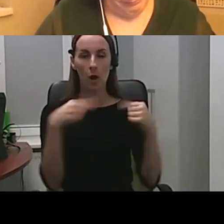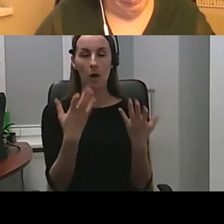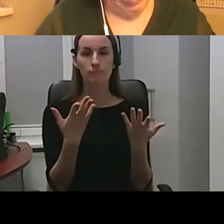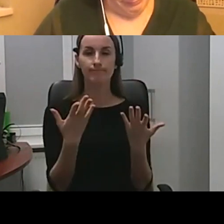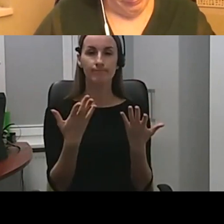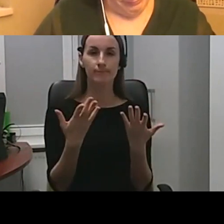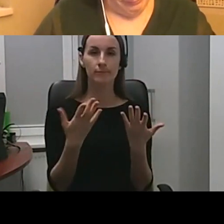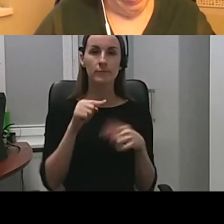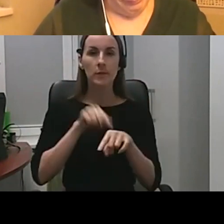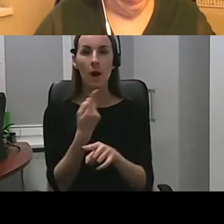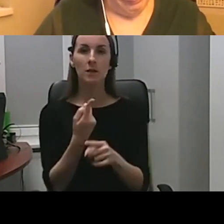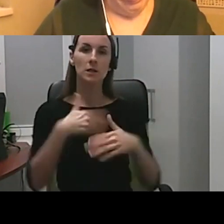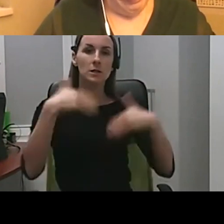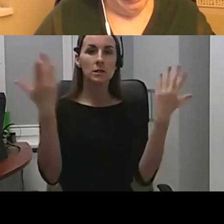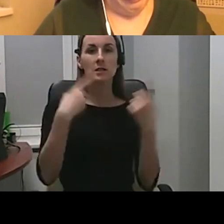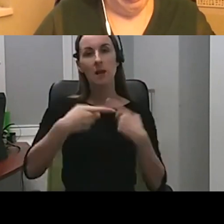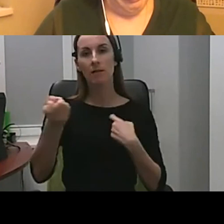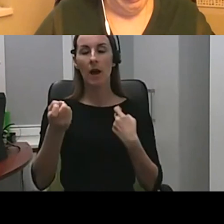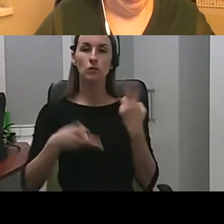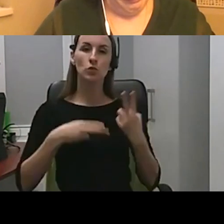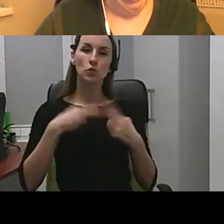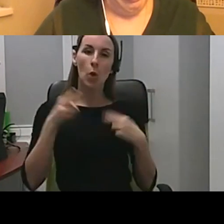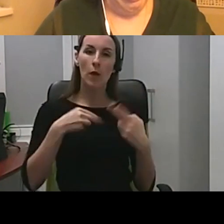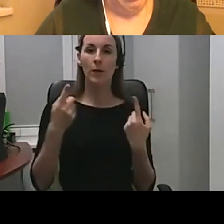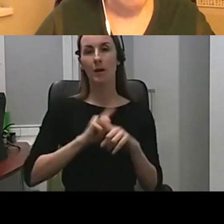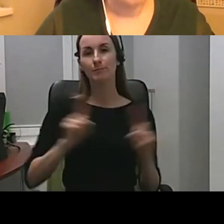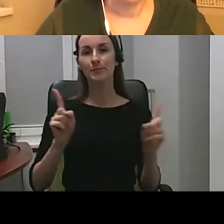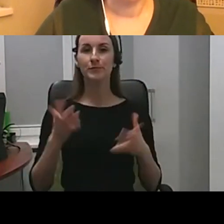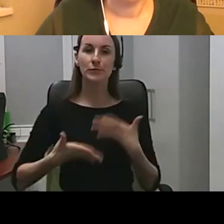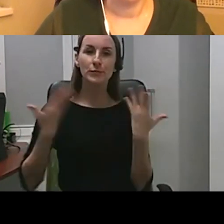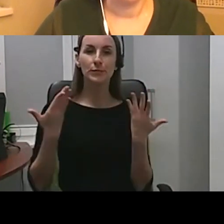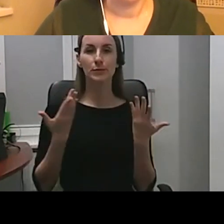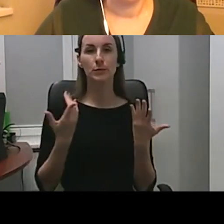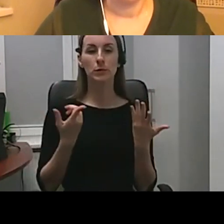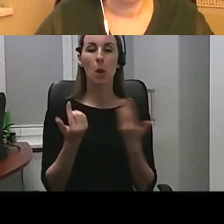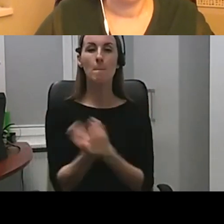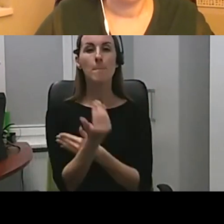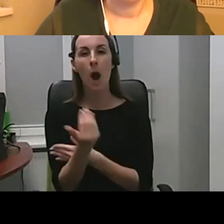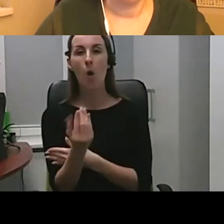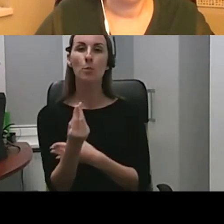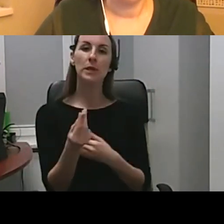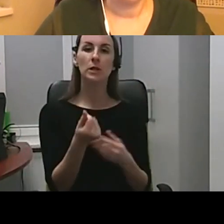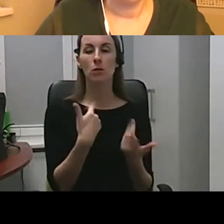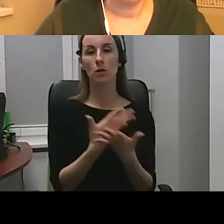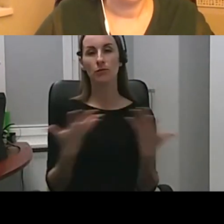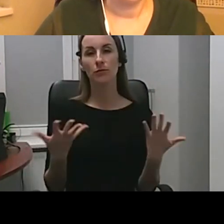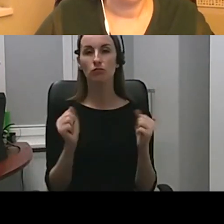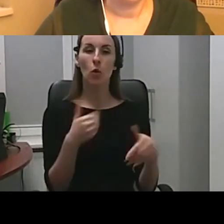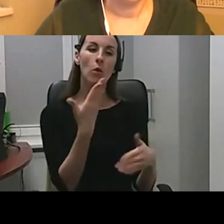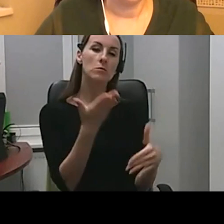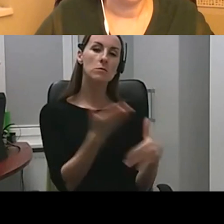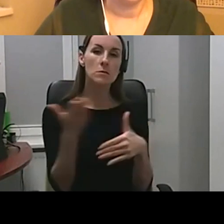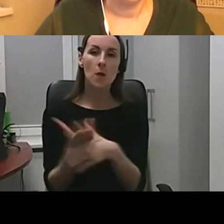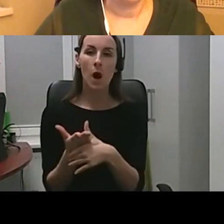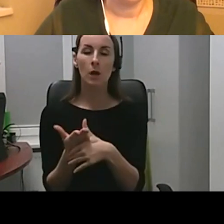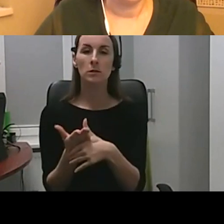can contribute, donate financially to various initiatives which are helping oppressed people, be it by help, be it by soul. There are